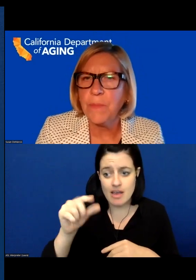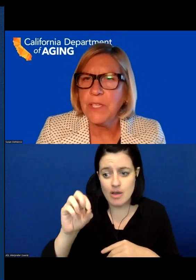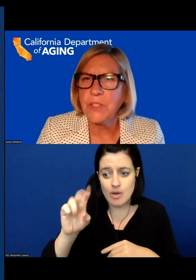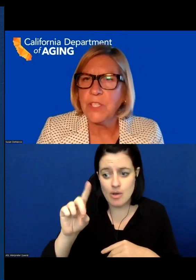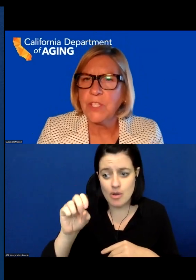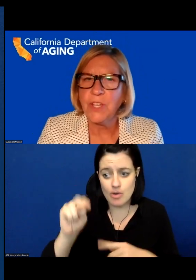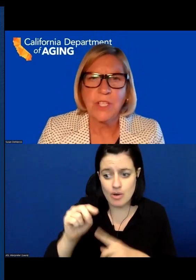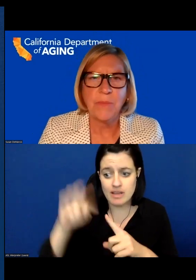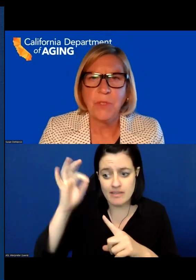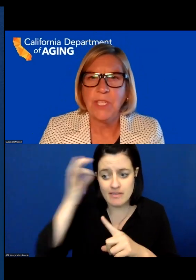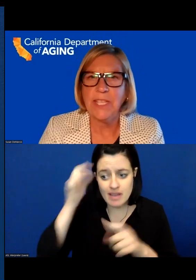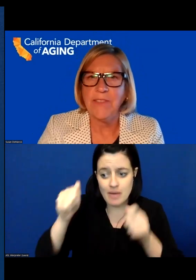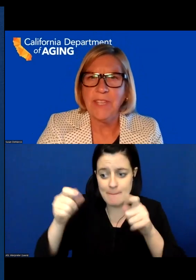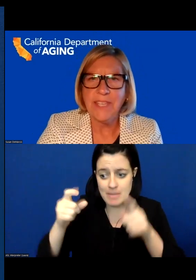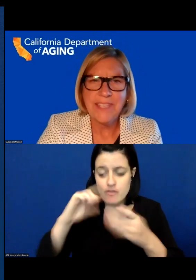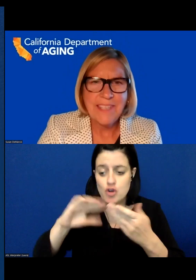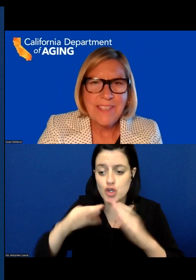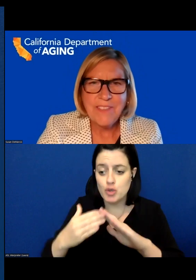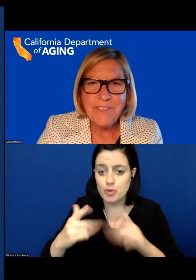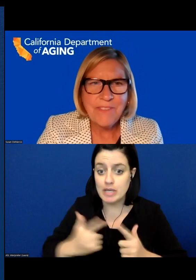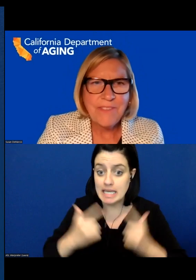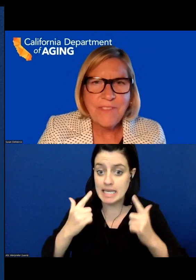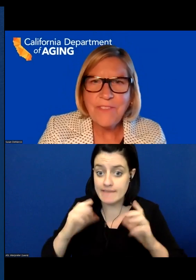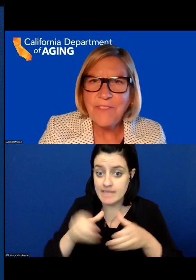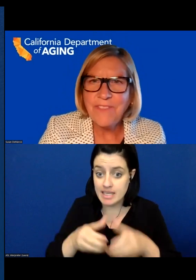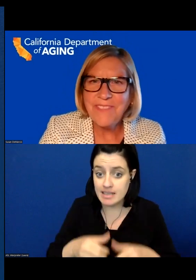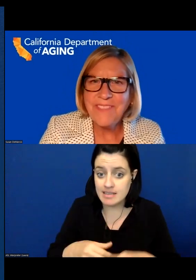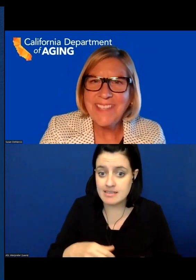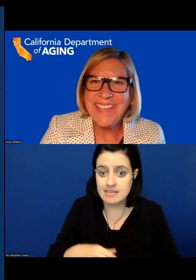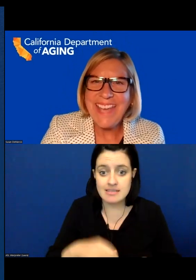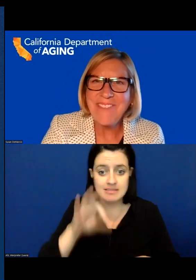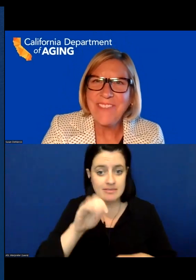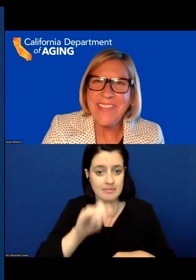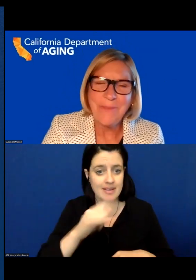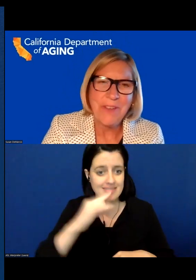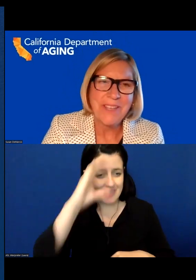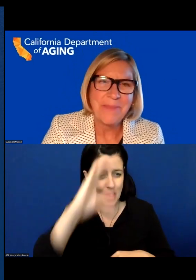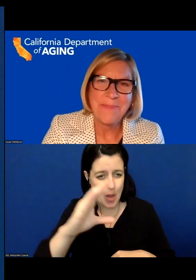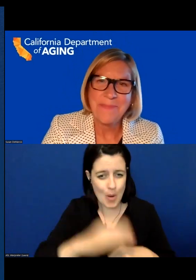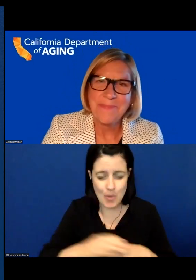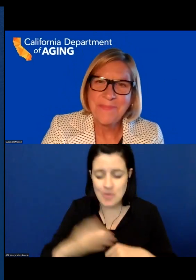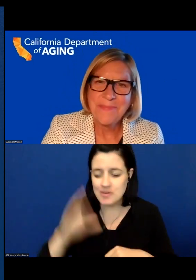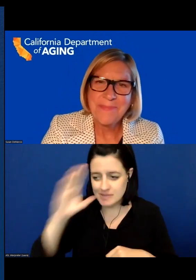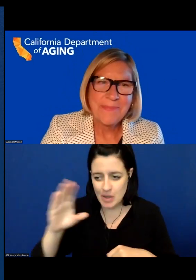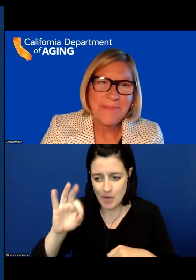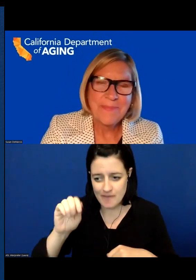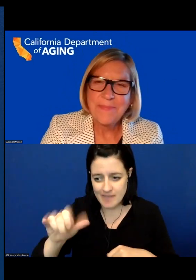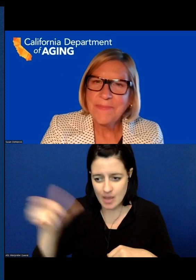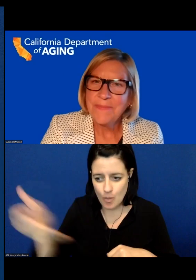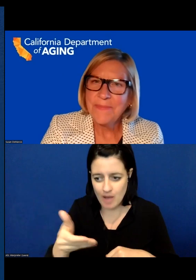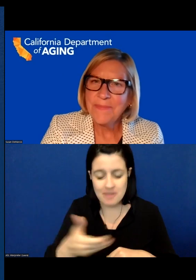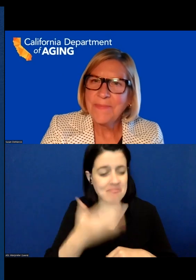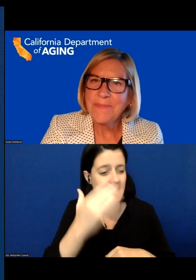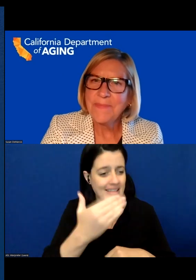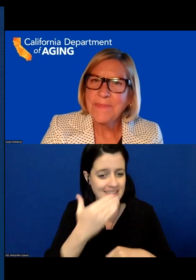Federal Administration on Community Living. Hi, hello. Hi, Faye, welcome. Hi, thank you